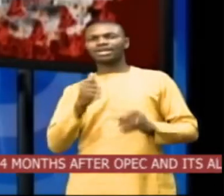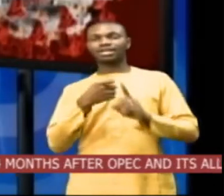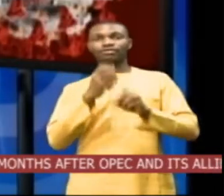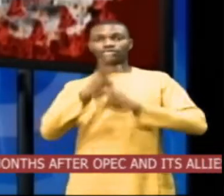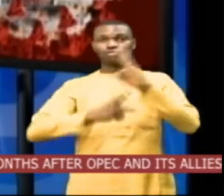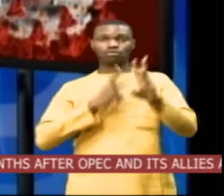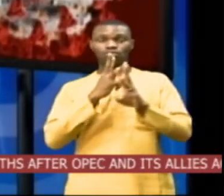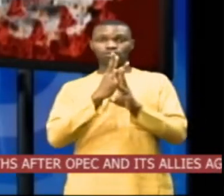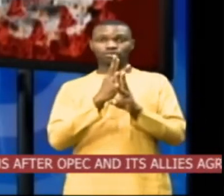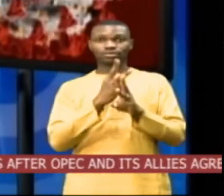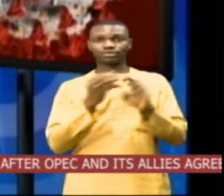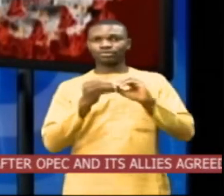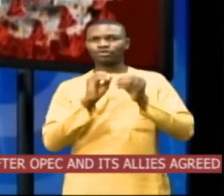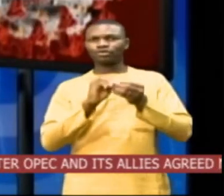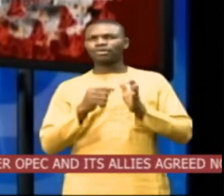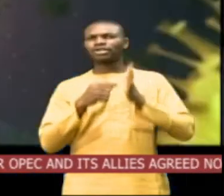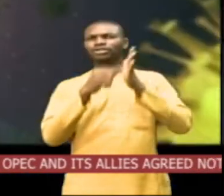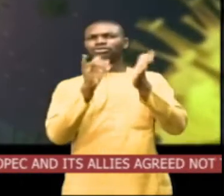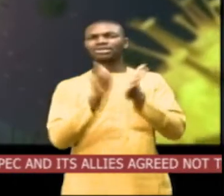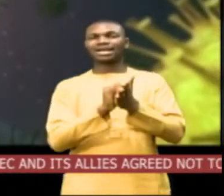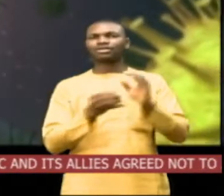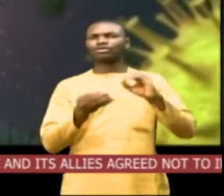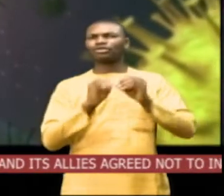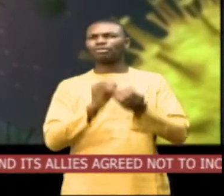global confirmed cases has reached